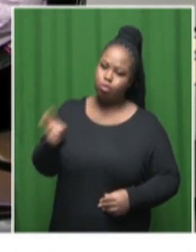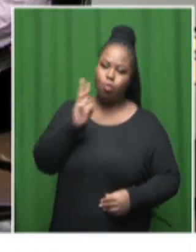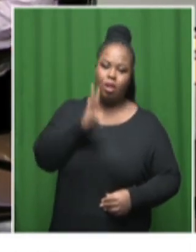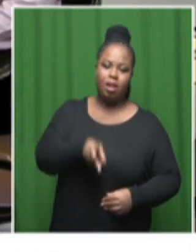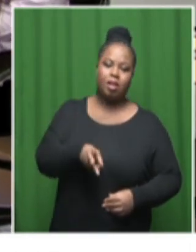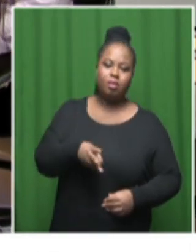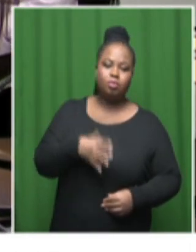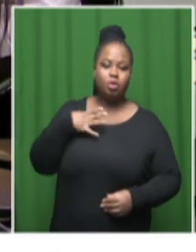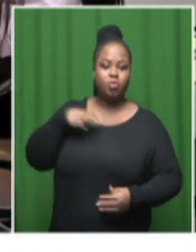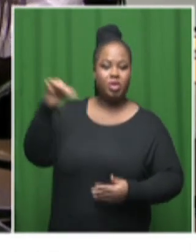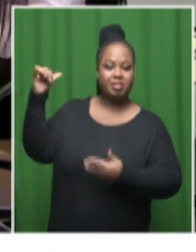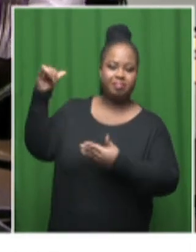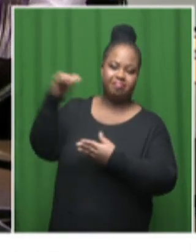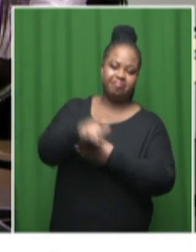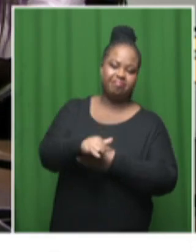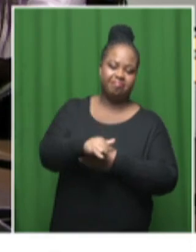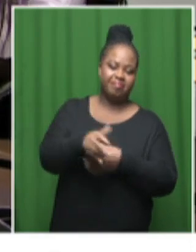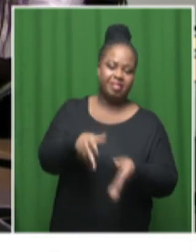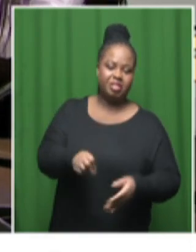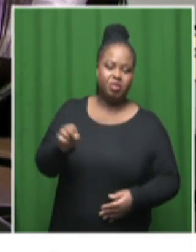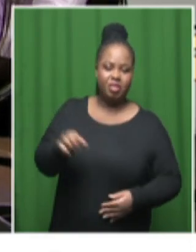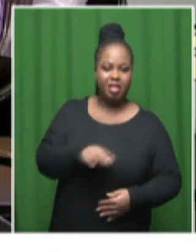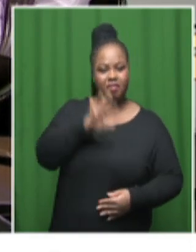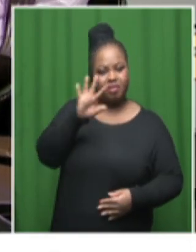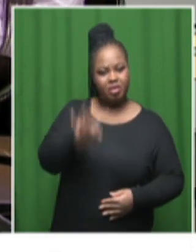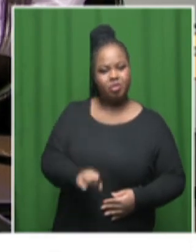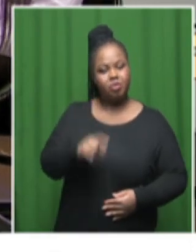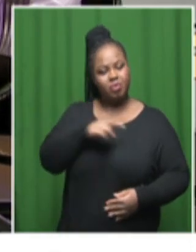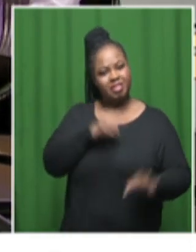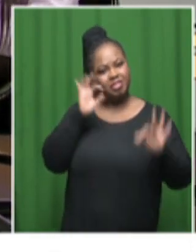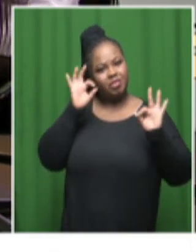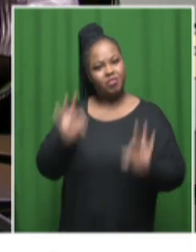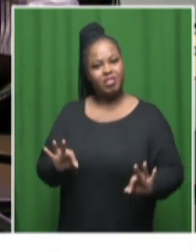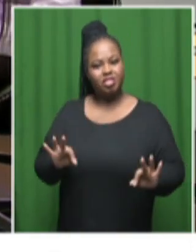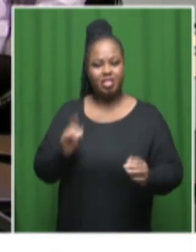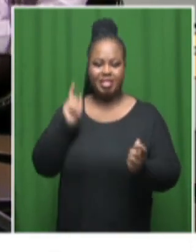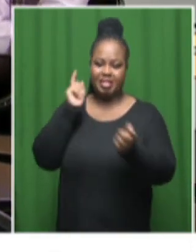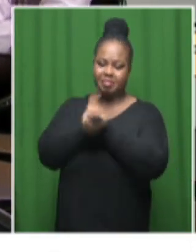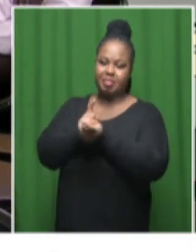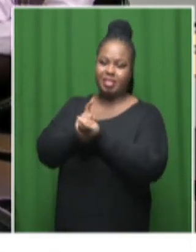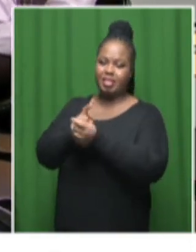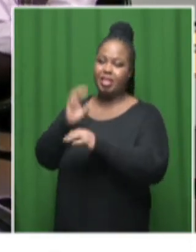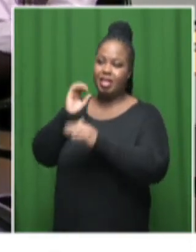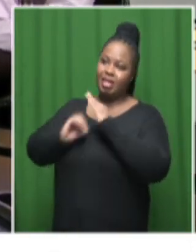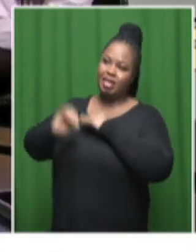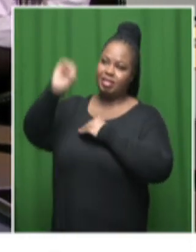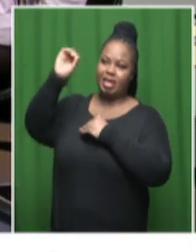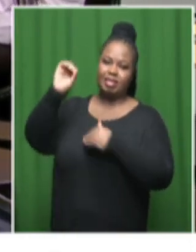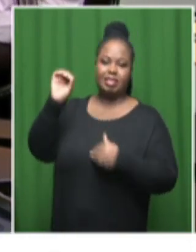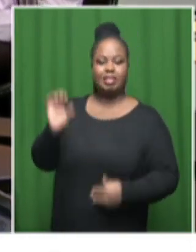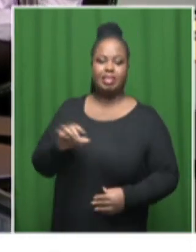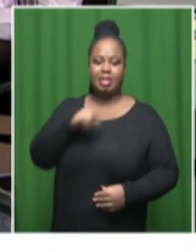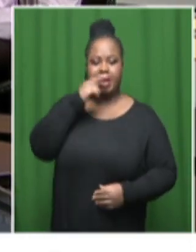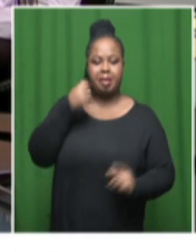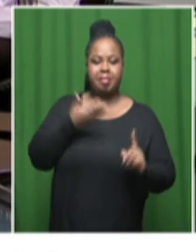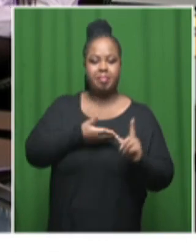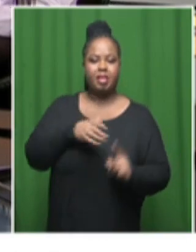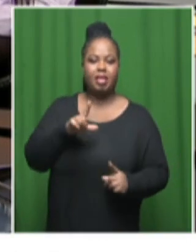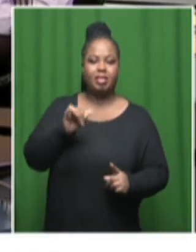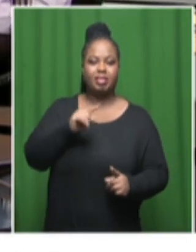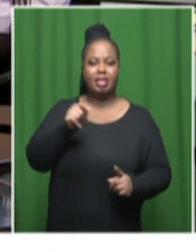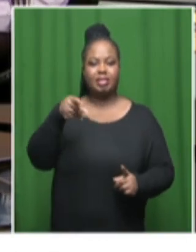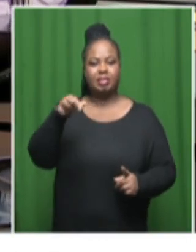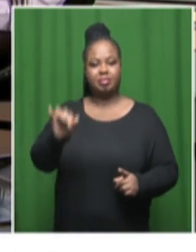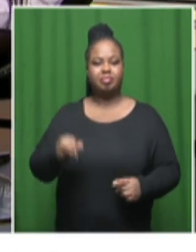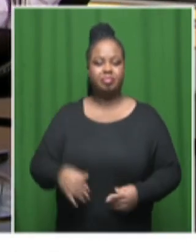to fly her here in the country so she can officially meet Letsatsi. Absolutely beautiful, and I love the fact